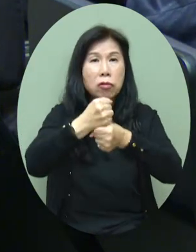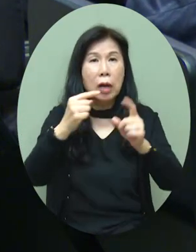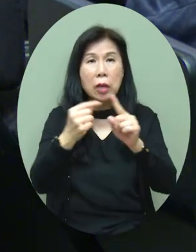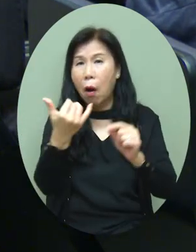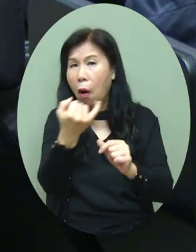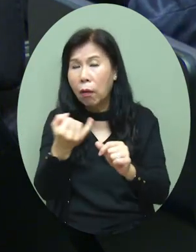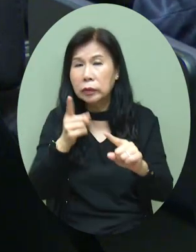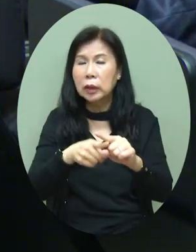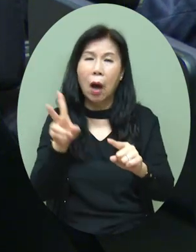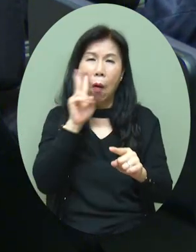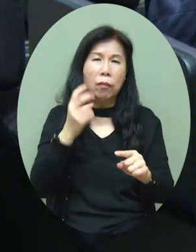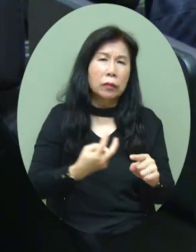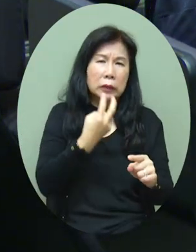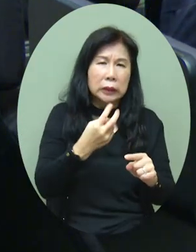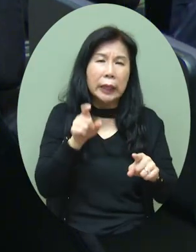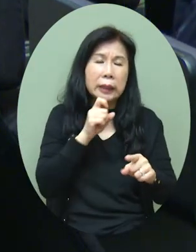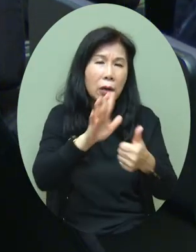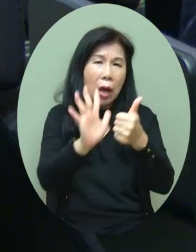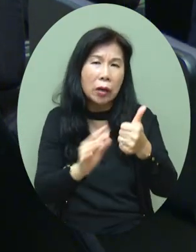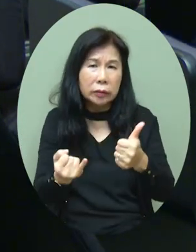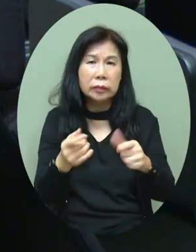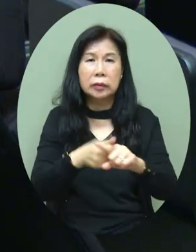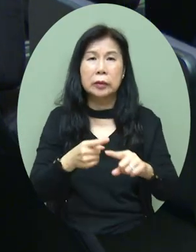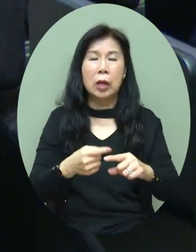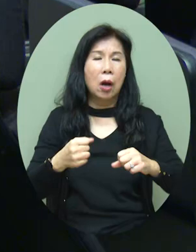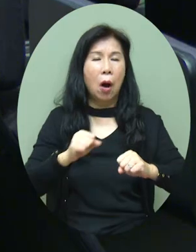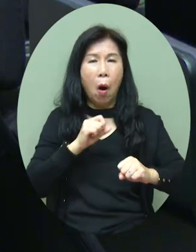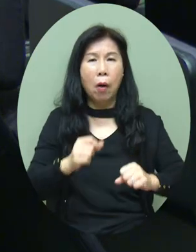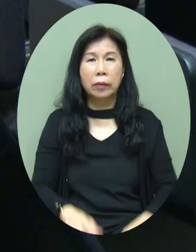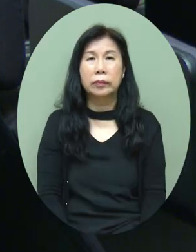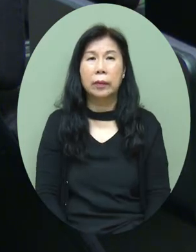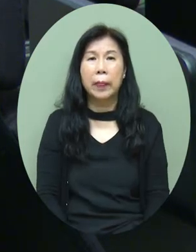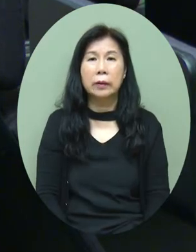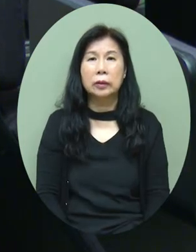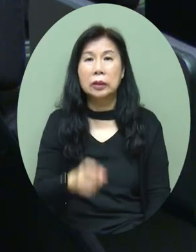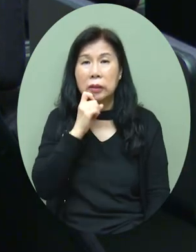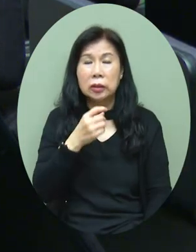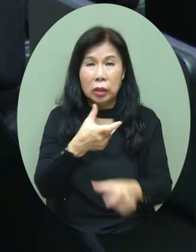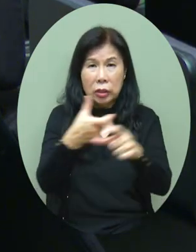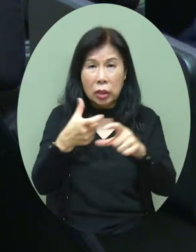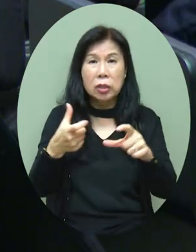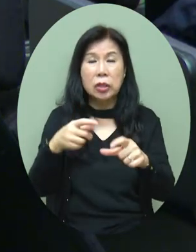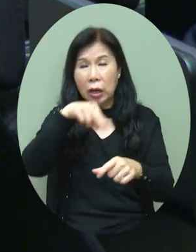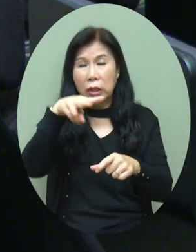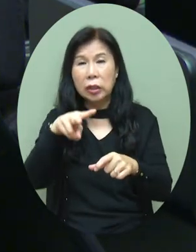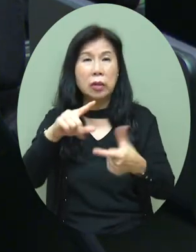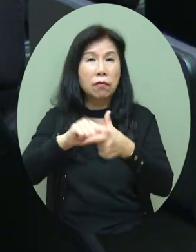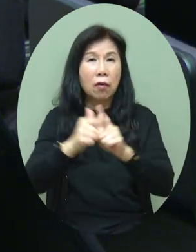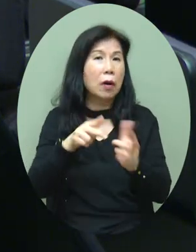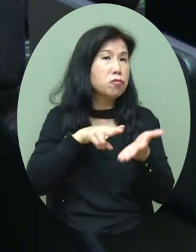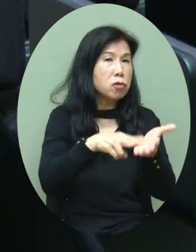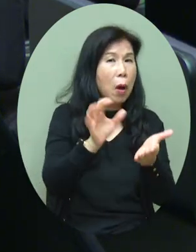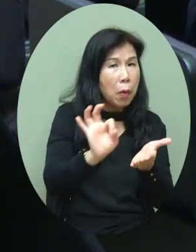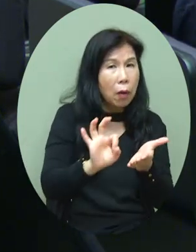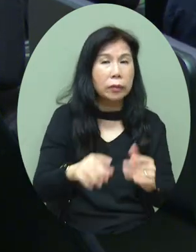affect their trust in the mechanism to determine this pay rise as well? The next question is to ask about the mechanism